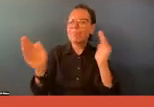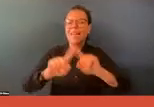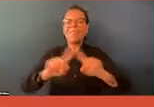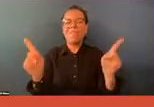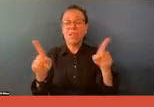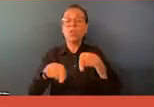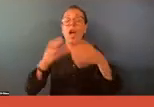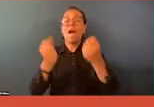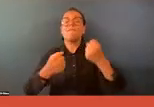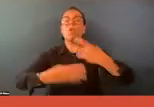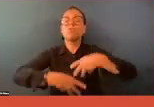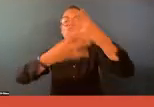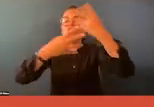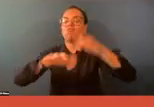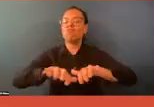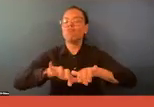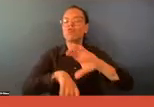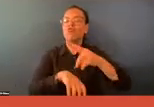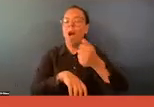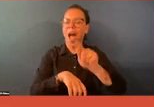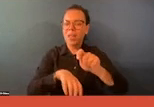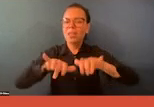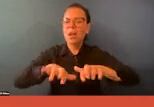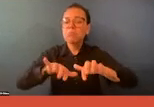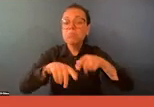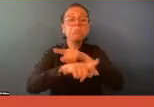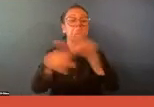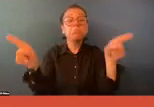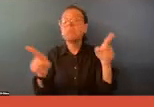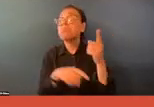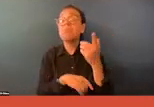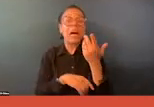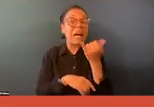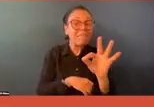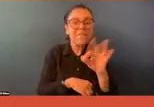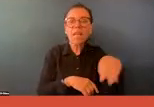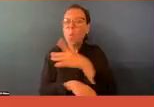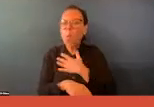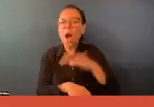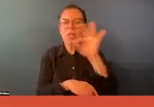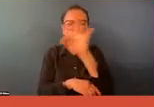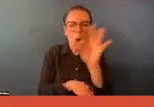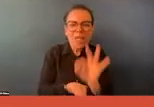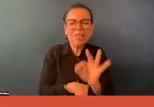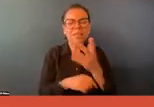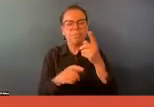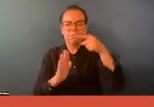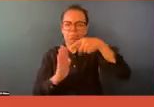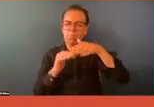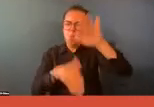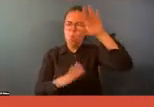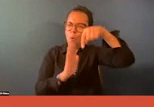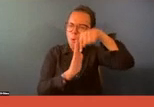write questions or comment in the chat. If you have questions that need more detailed